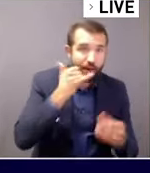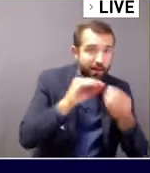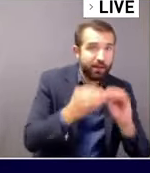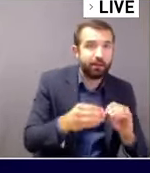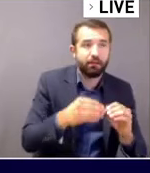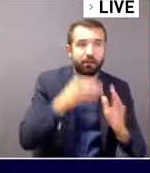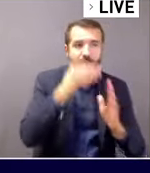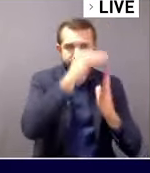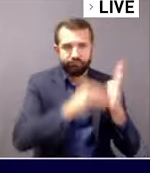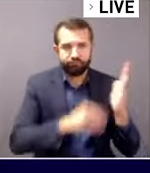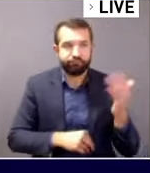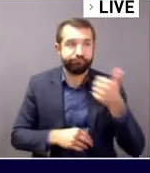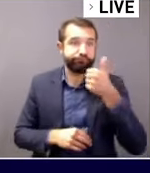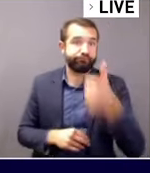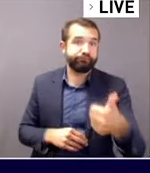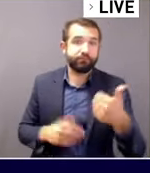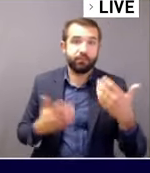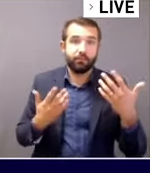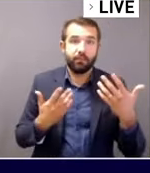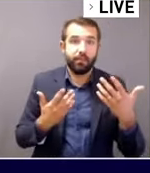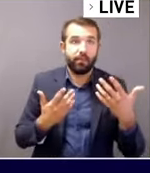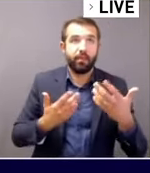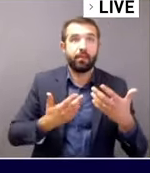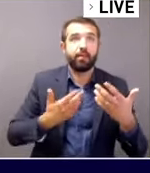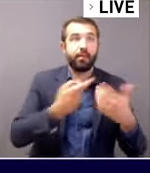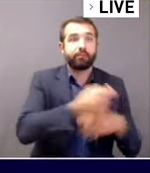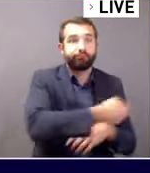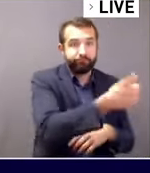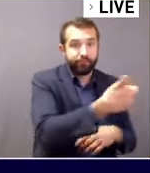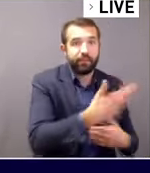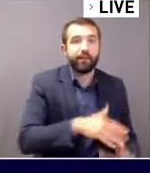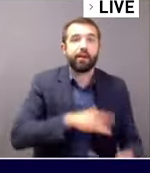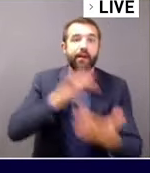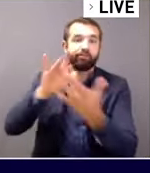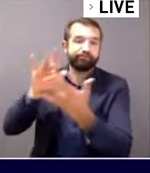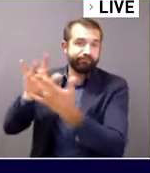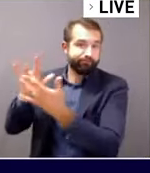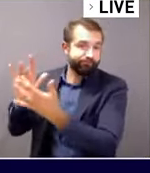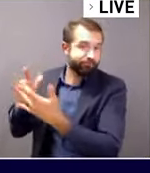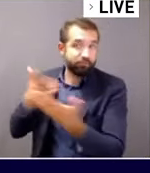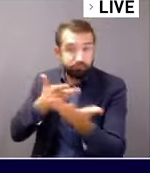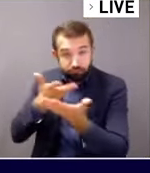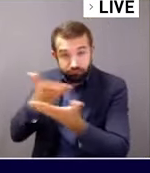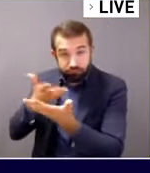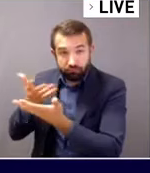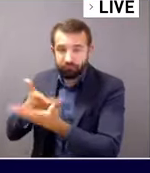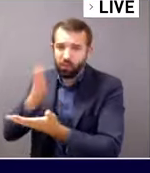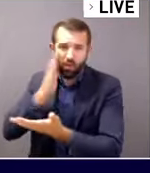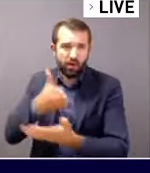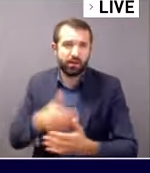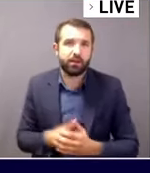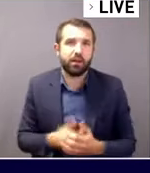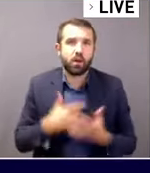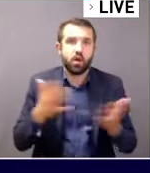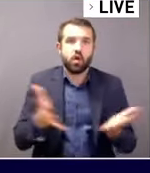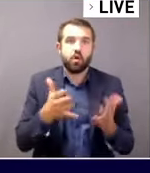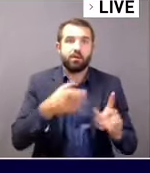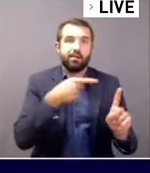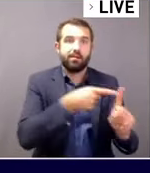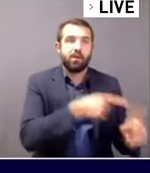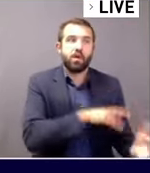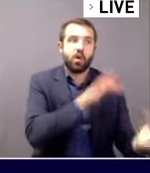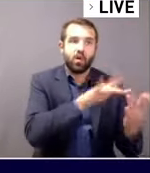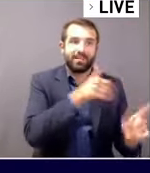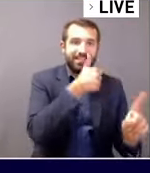provide care for them. Well, now, we're gonna also encourage you to let your contacts know about your illness, but if you